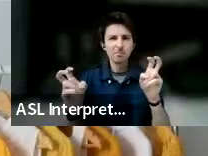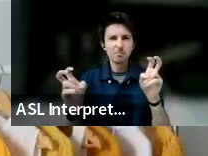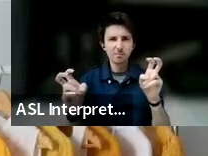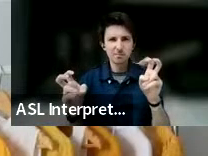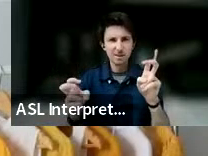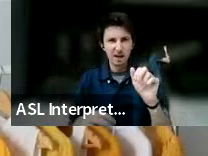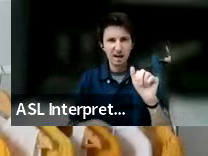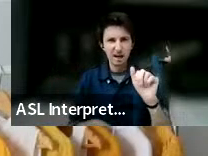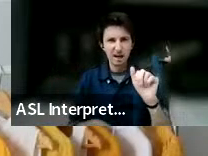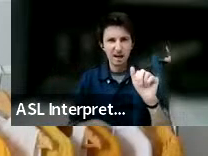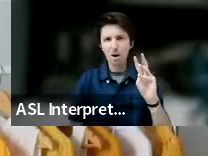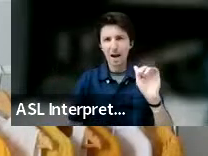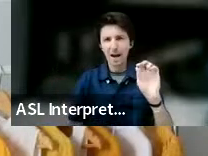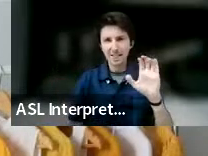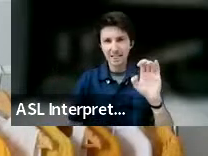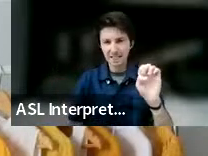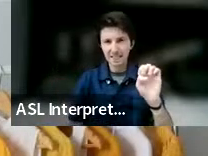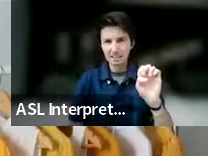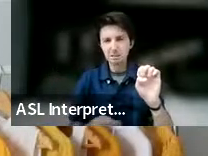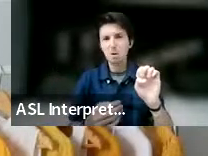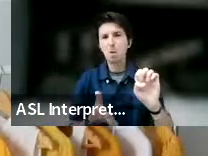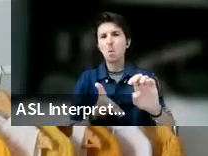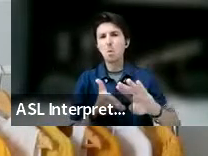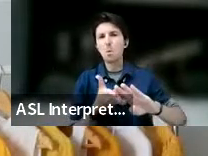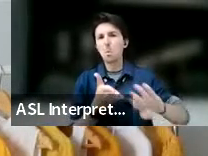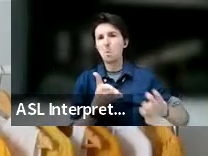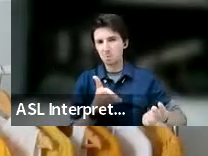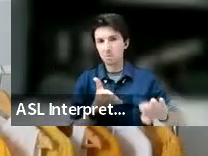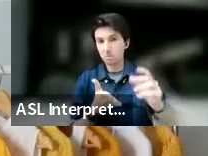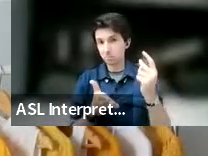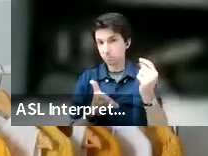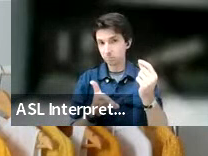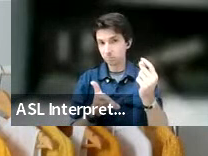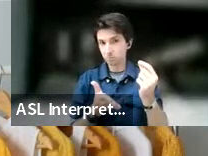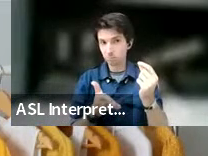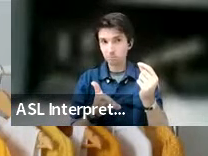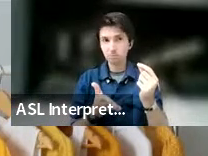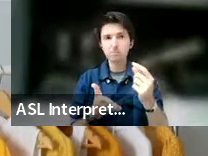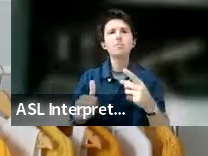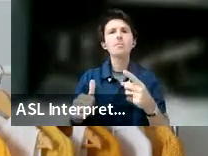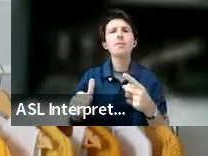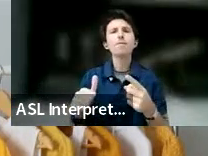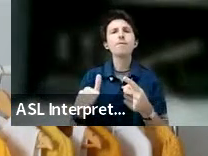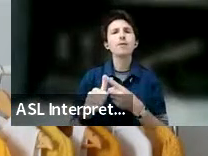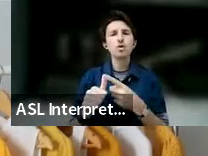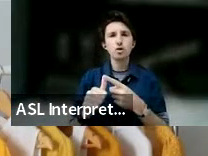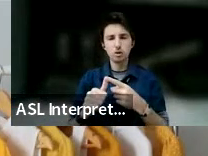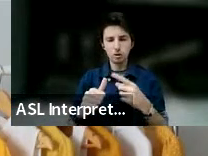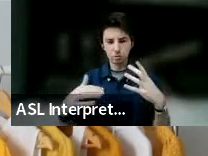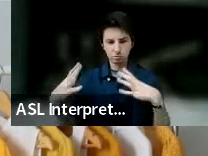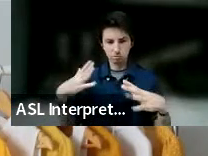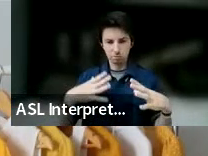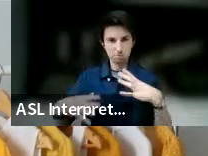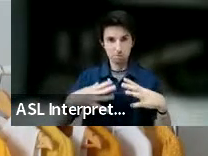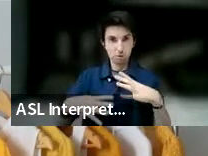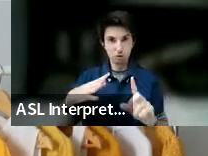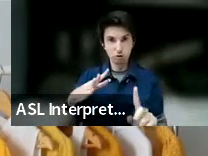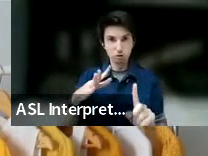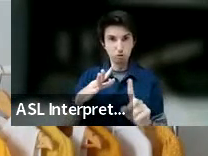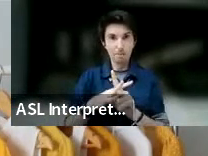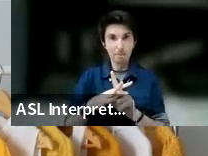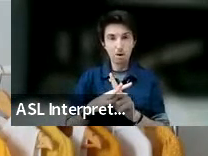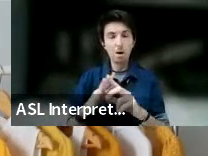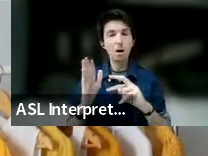Now, the first outfit that the background actor does report into is not something that triggers payment. The